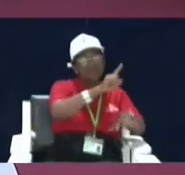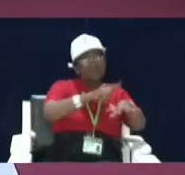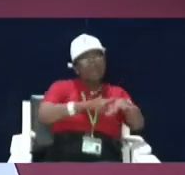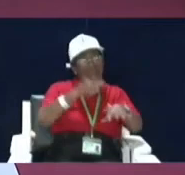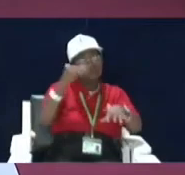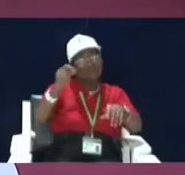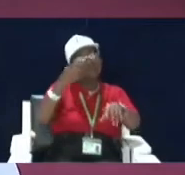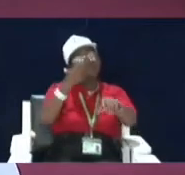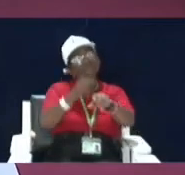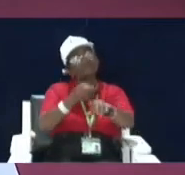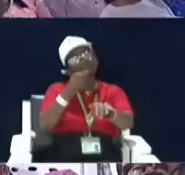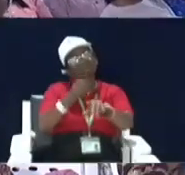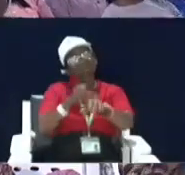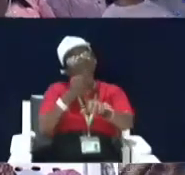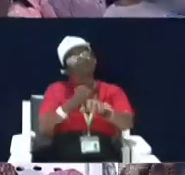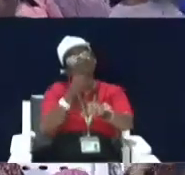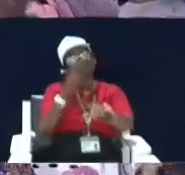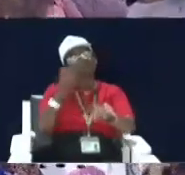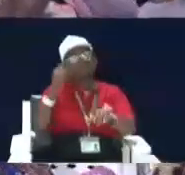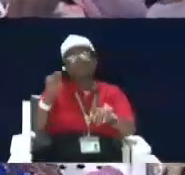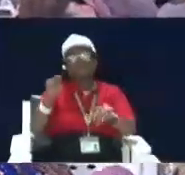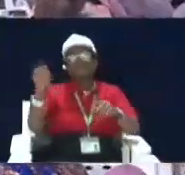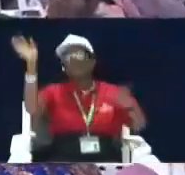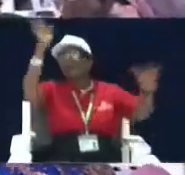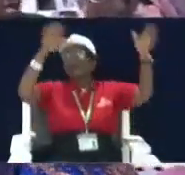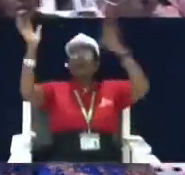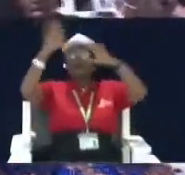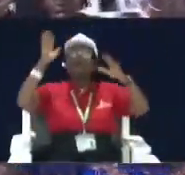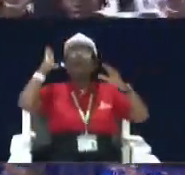the wind will blow.